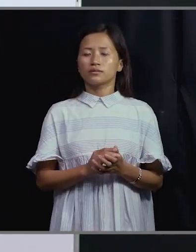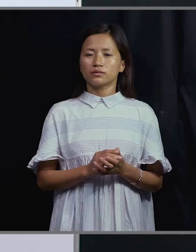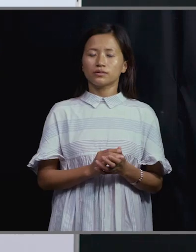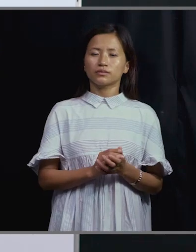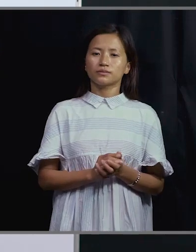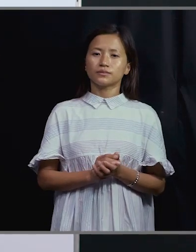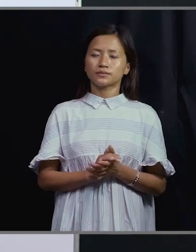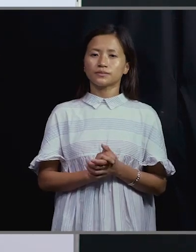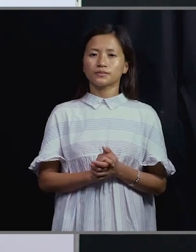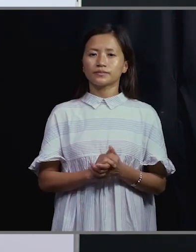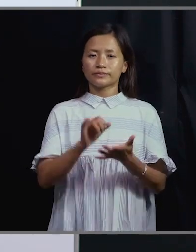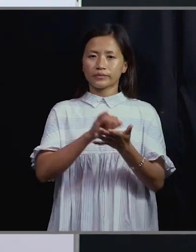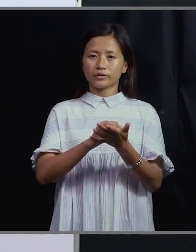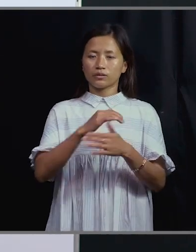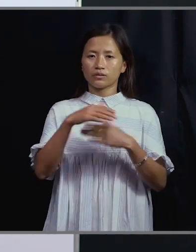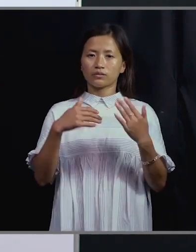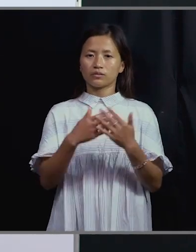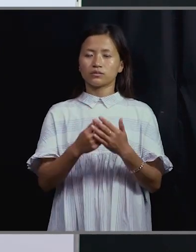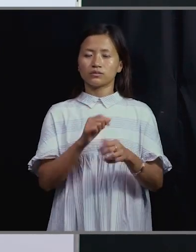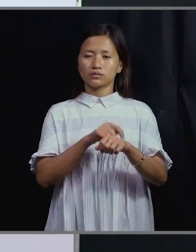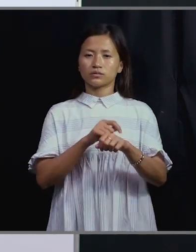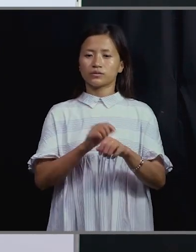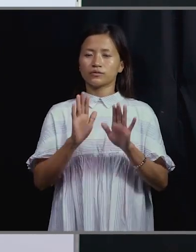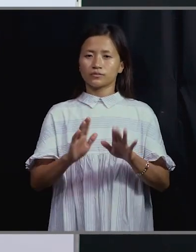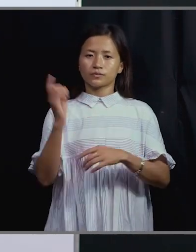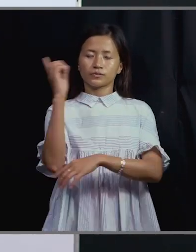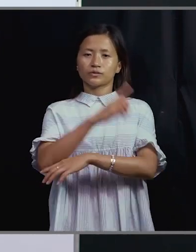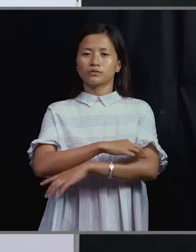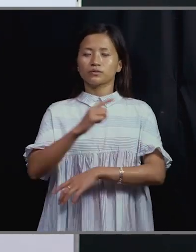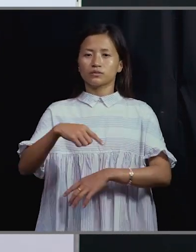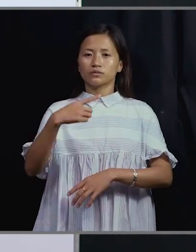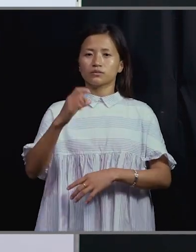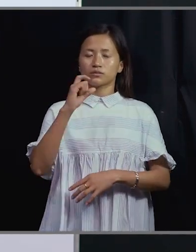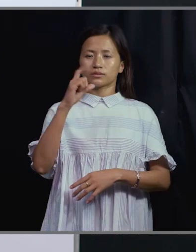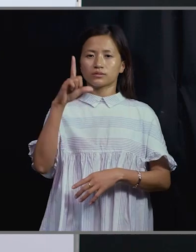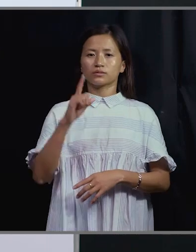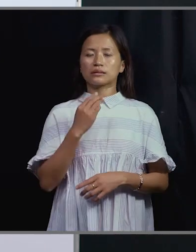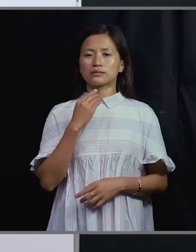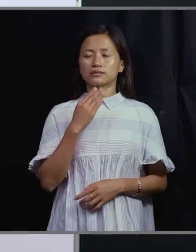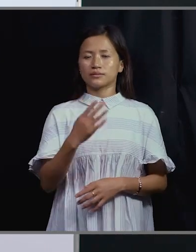isomers. So that is all the time we have for today. We'll continue in the next class.